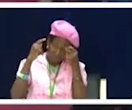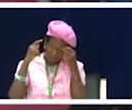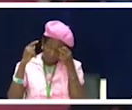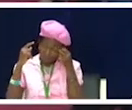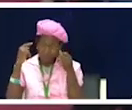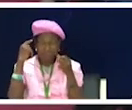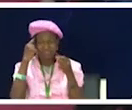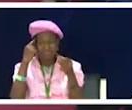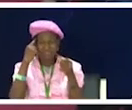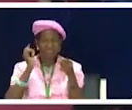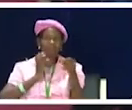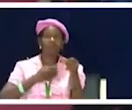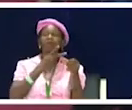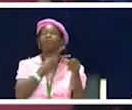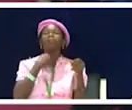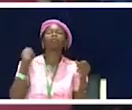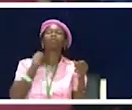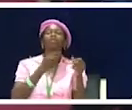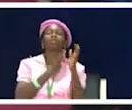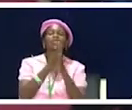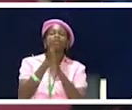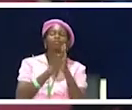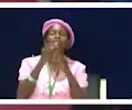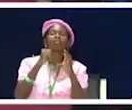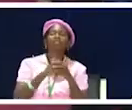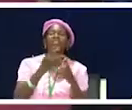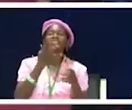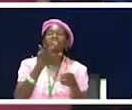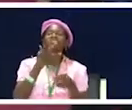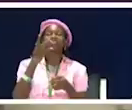our pastor is praying in tongues.